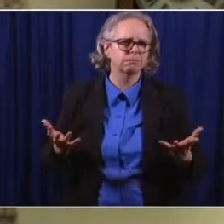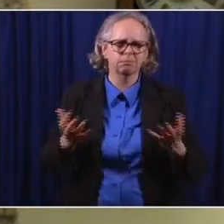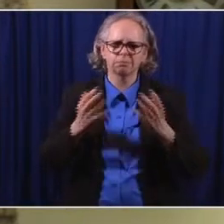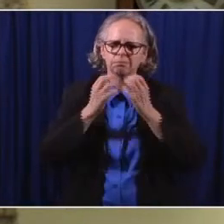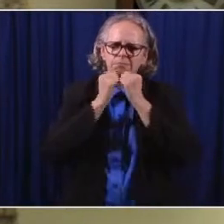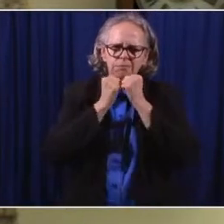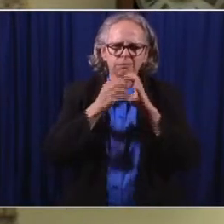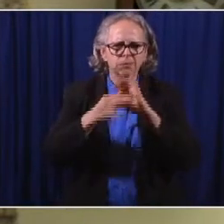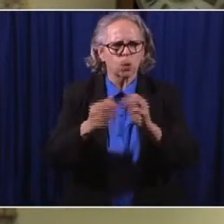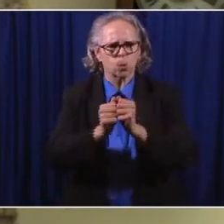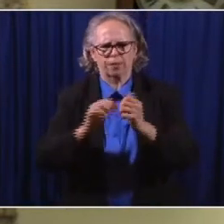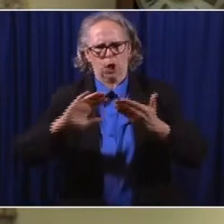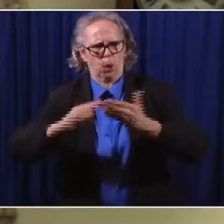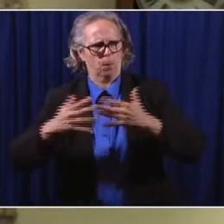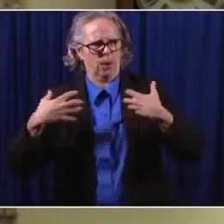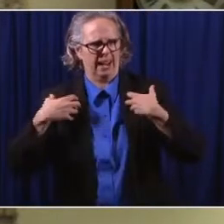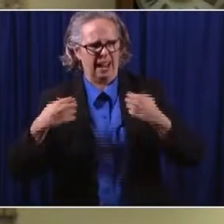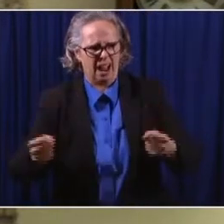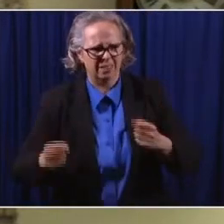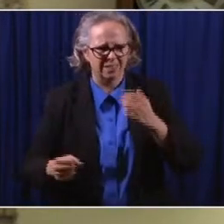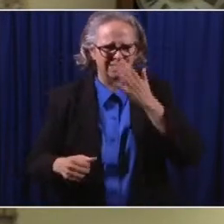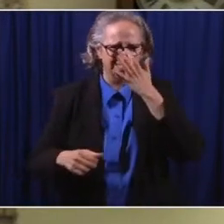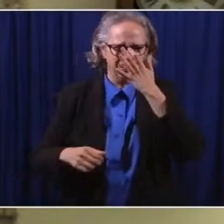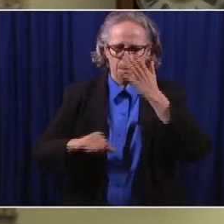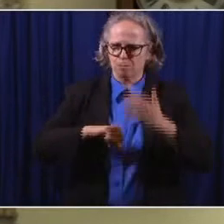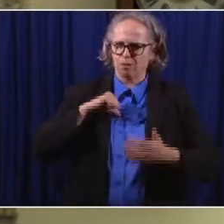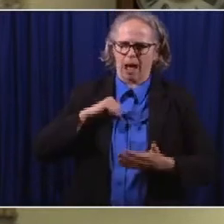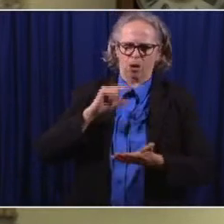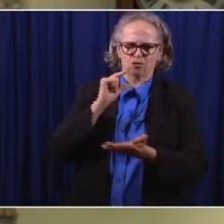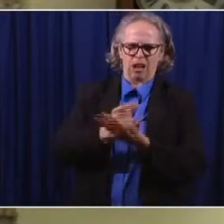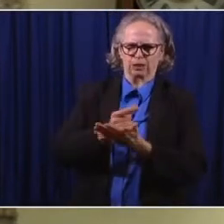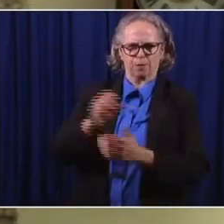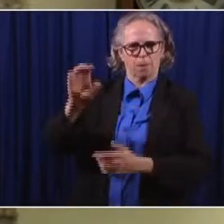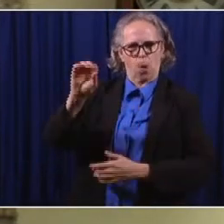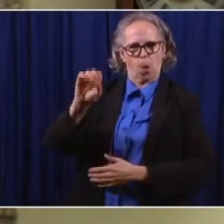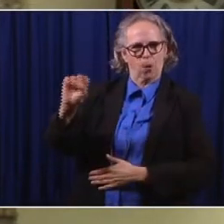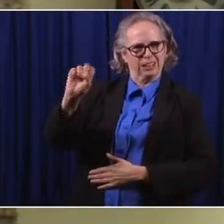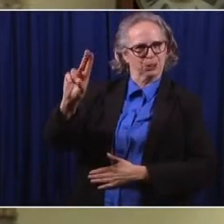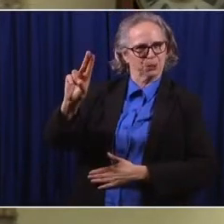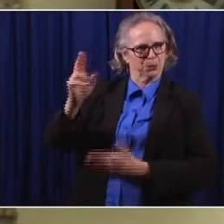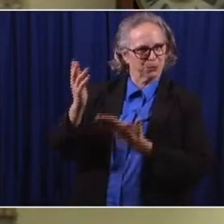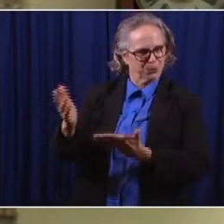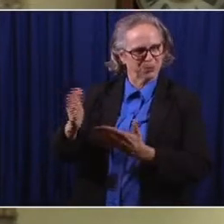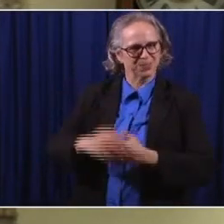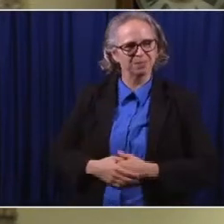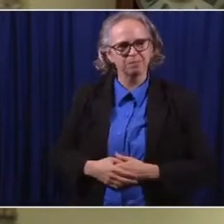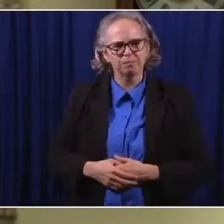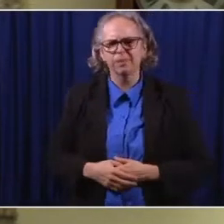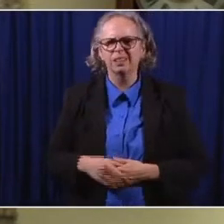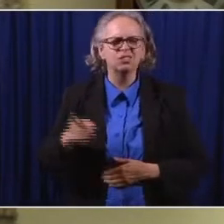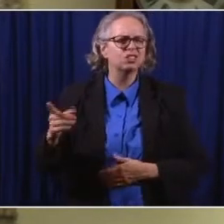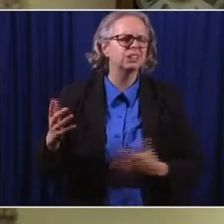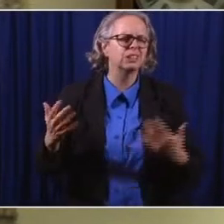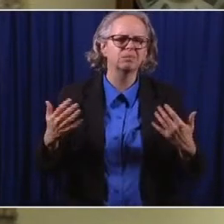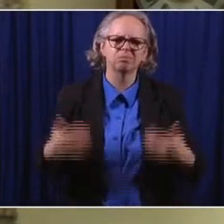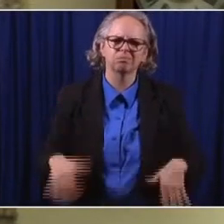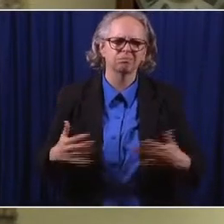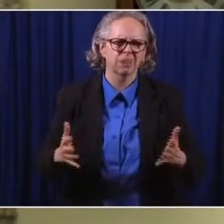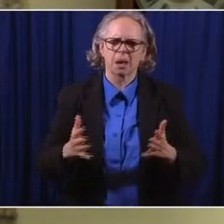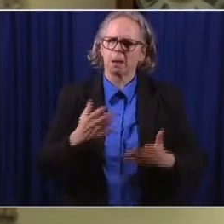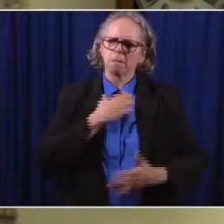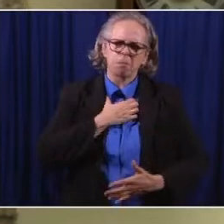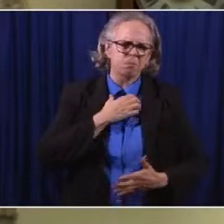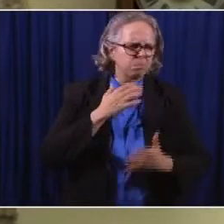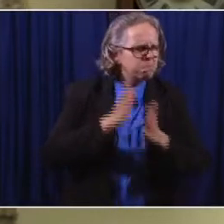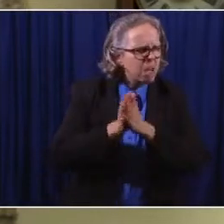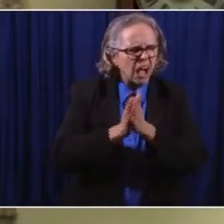program at OSU, where she also did her residency. She's a passionate advocate for the health of her patients and all Ohioans,